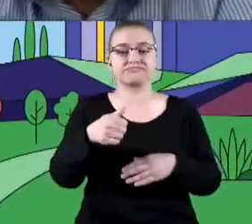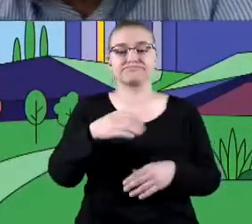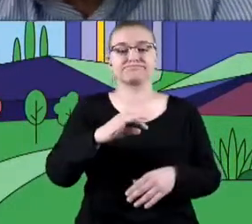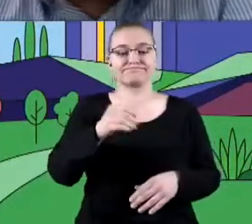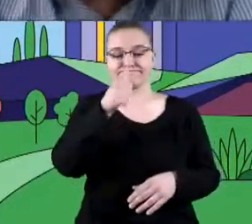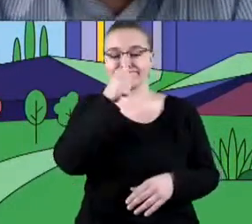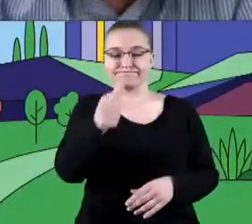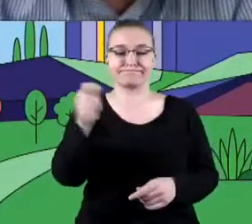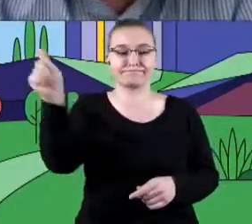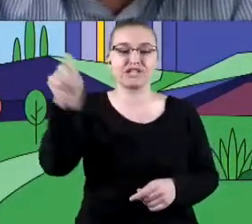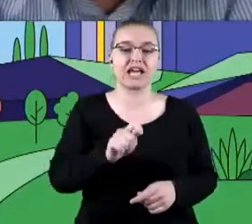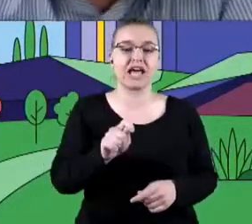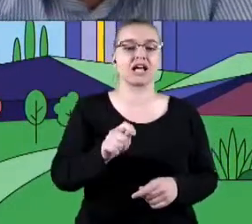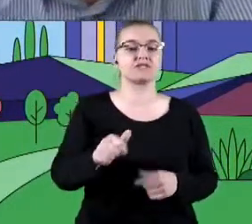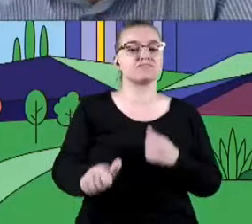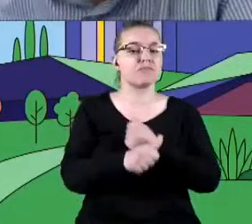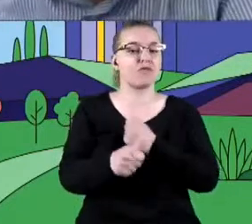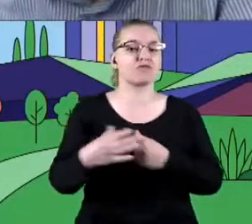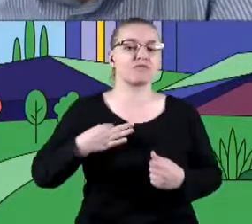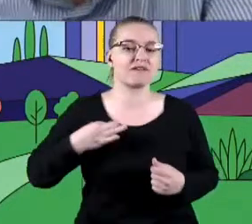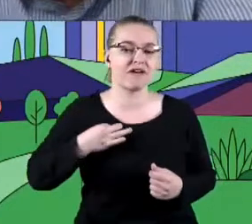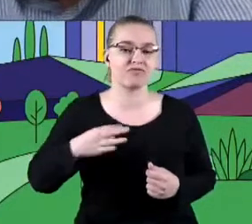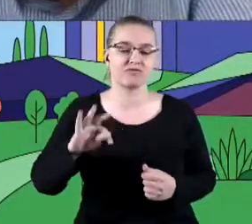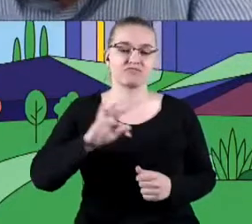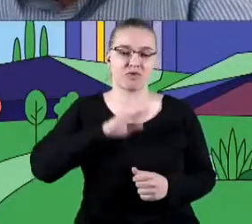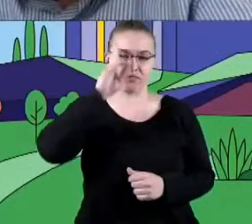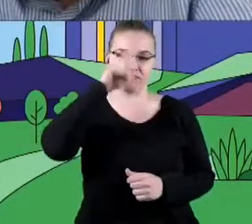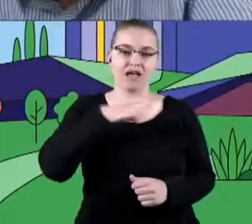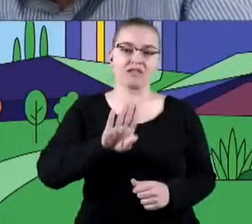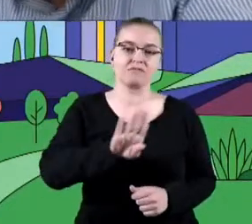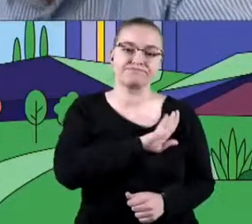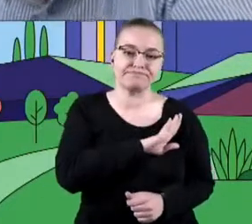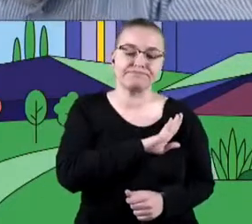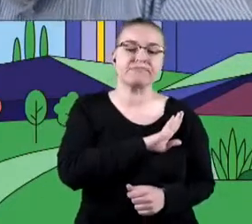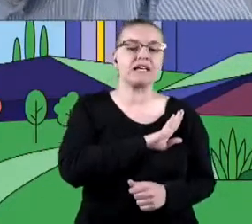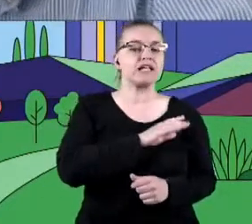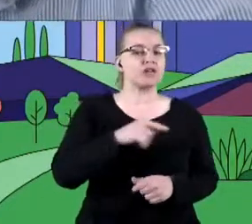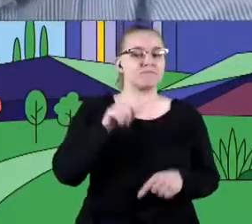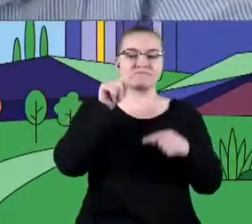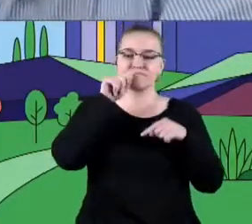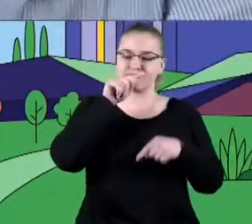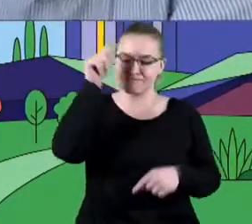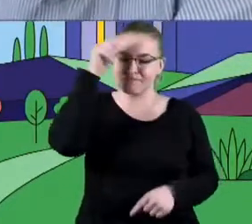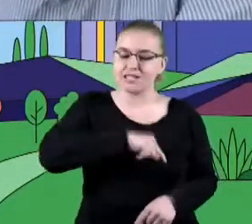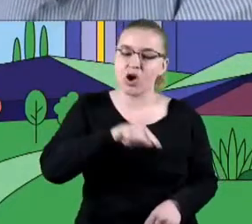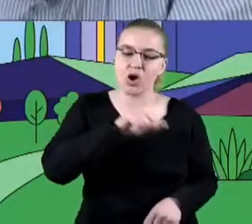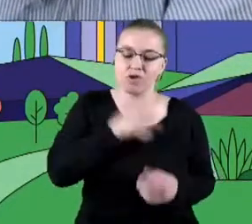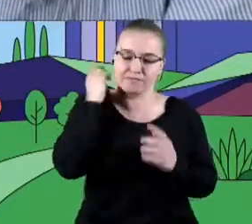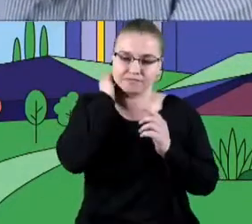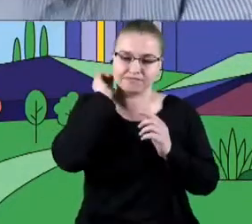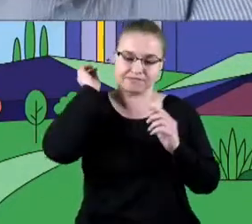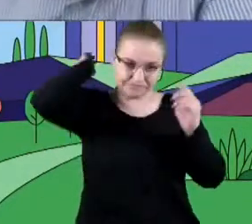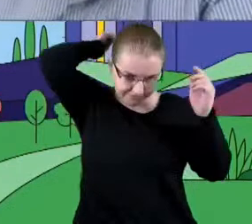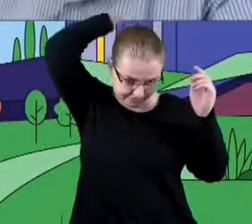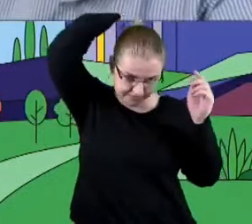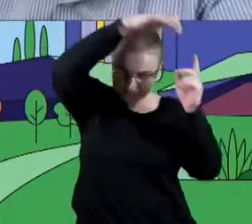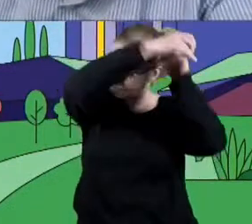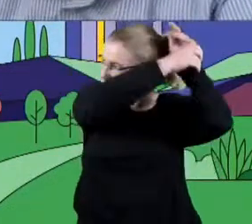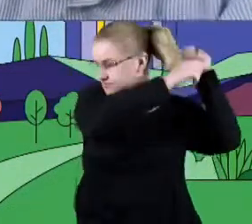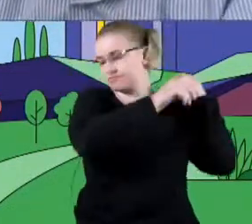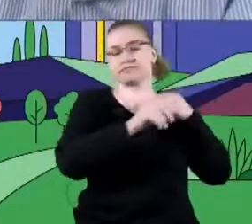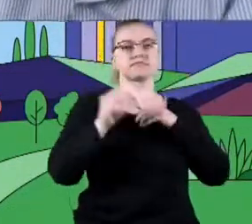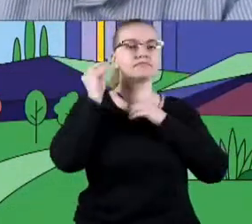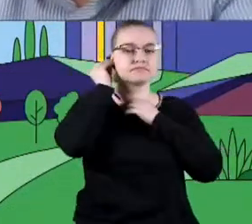not able to join you. My father has just passed away. This is a